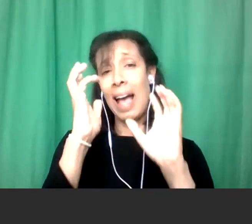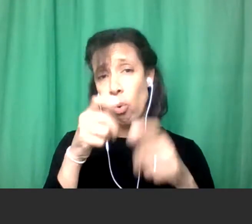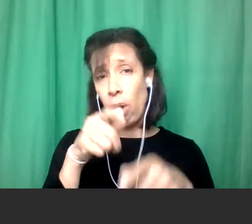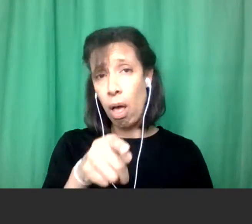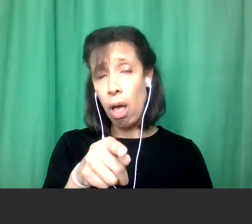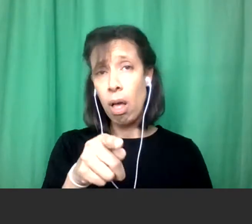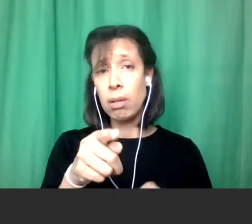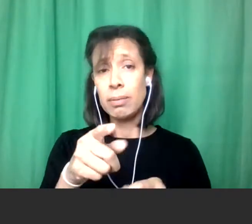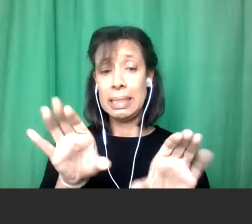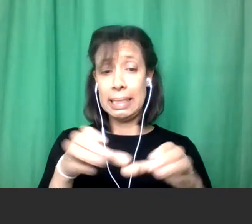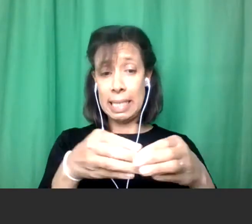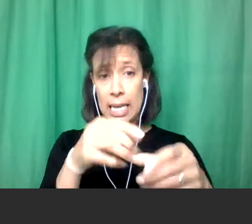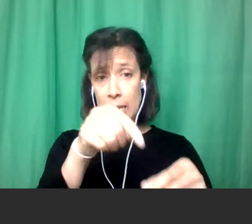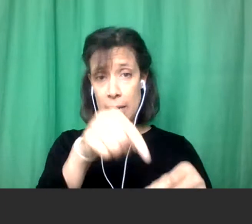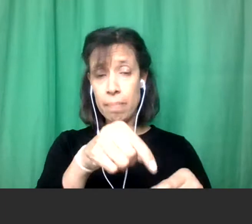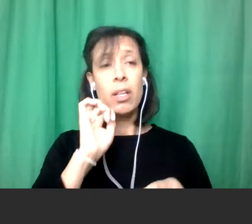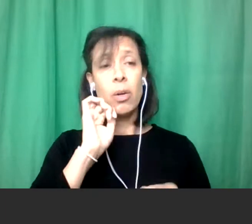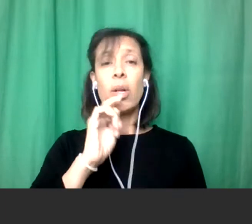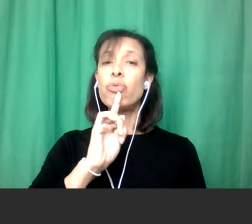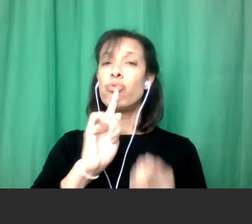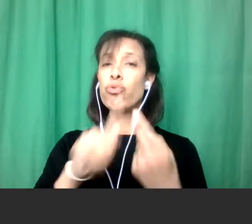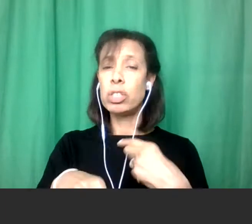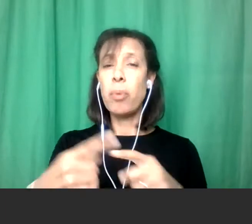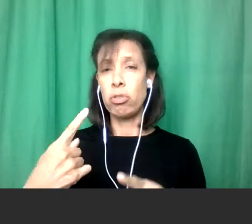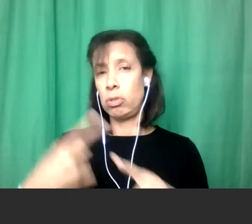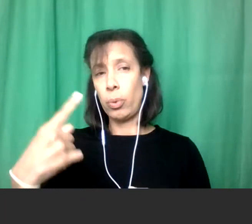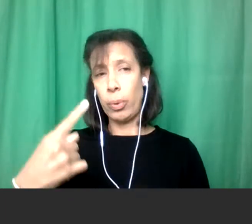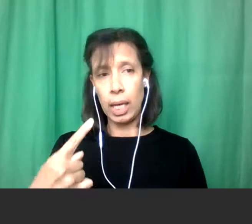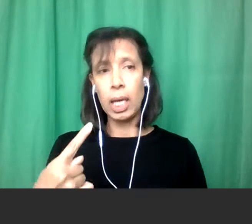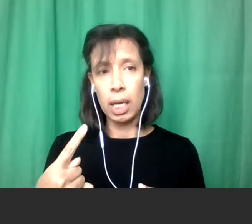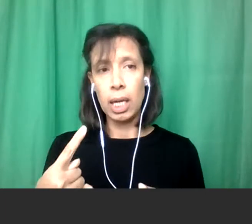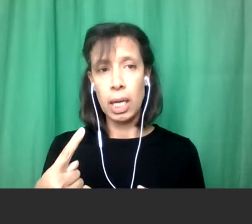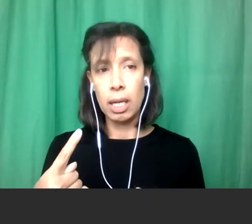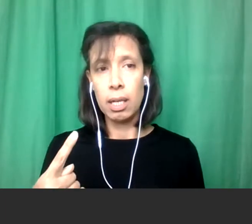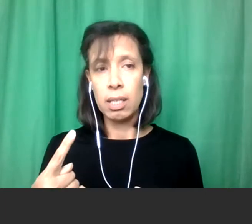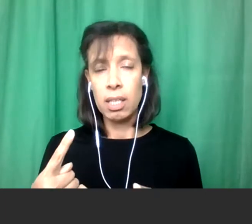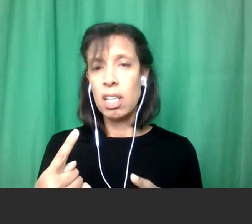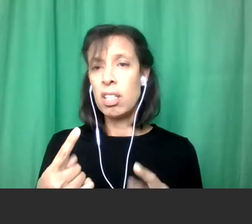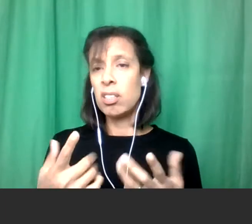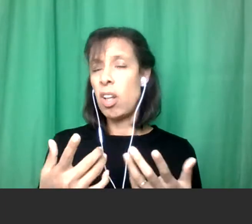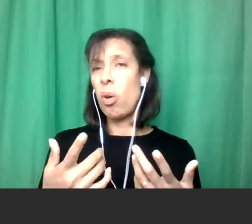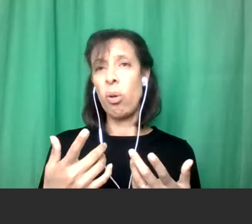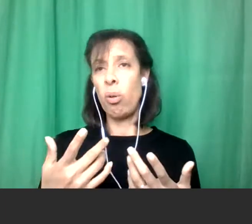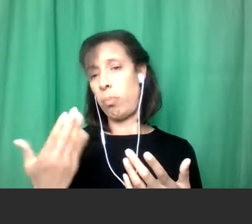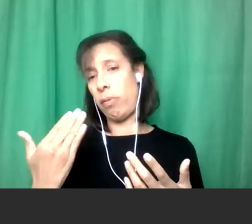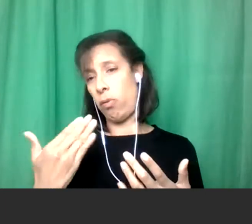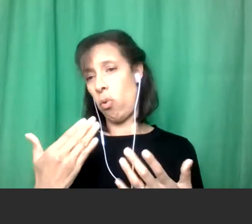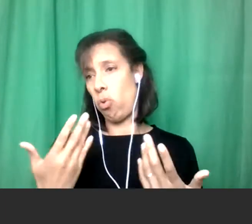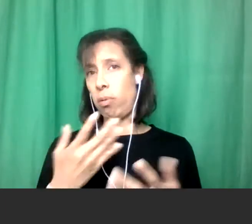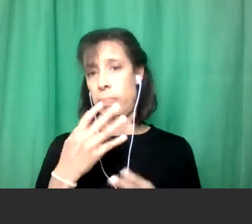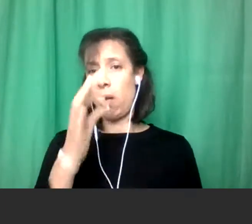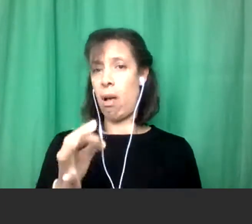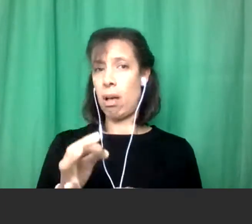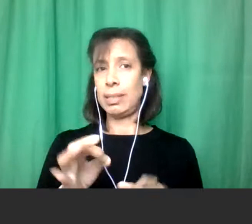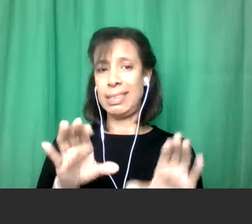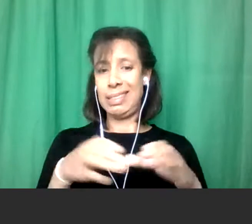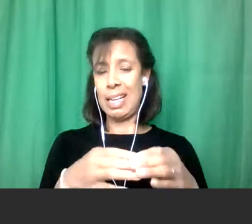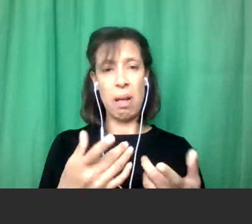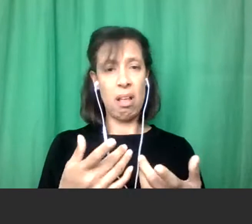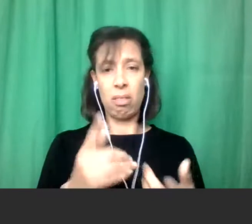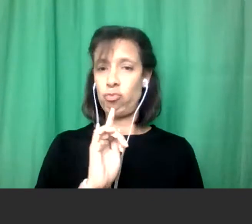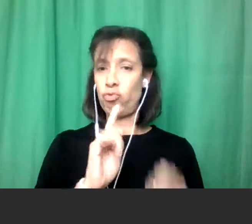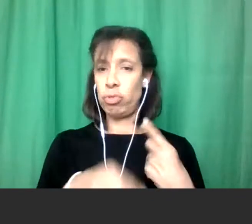second year who were unable to access their module, and they've got back to me really quickly and sorted everything out. And Asper, fantastic. You can even